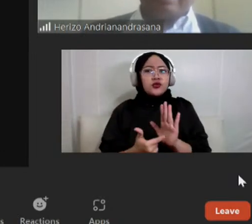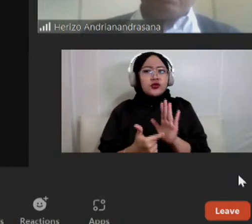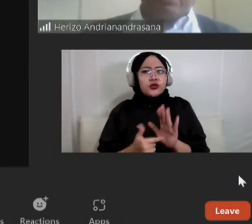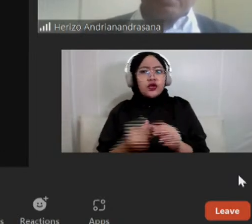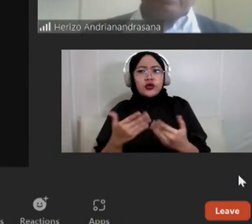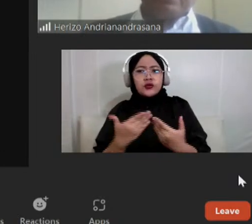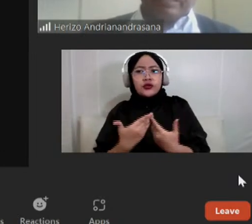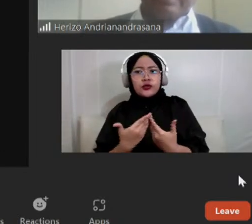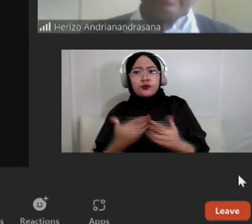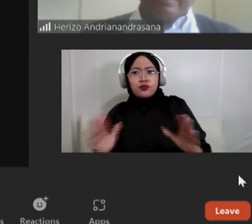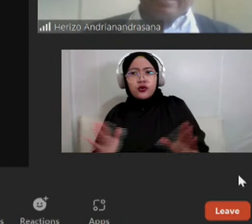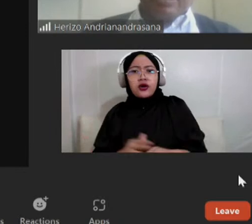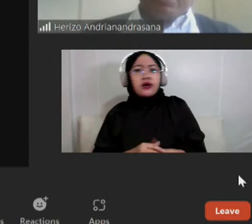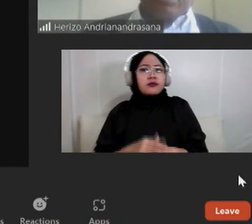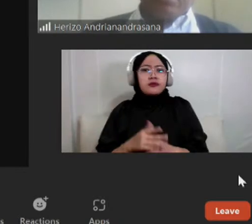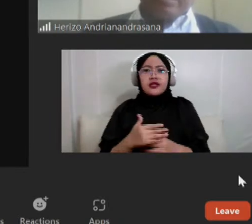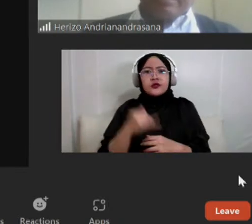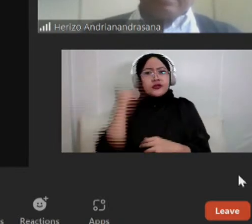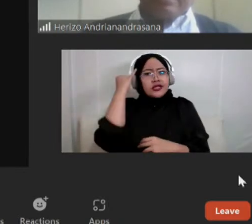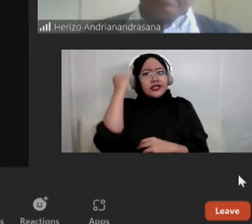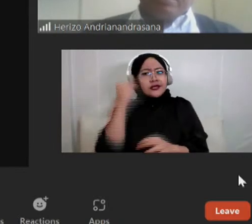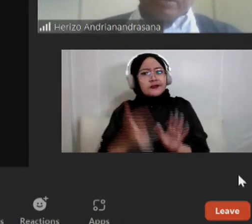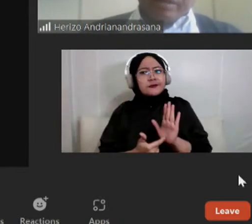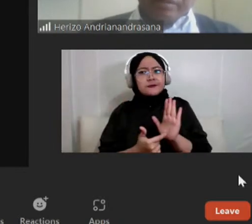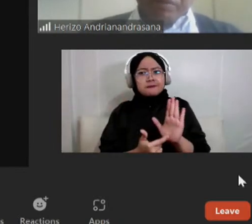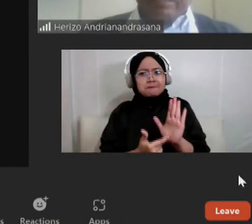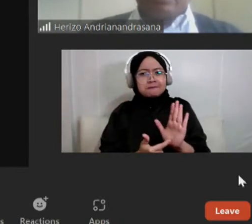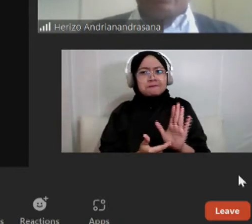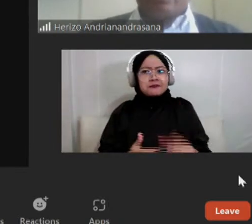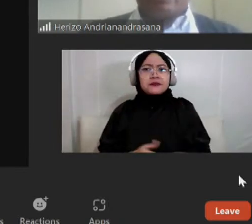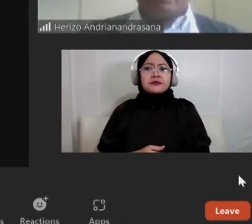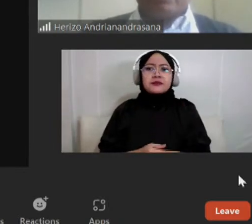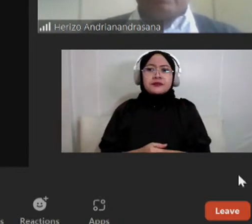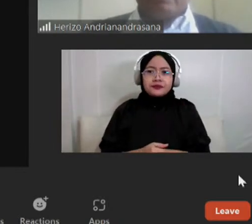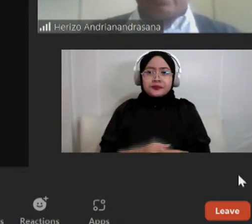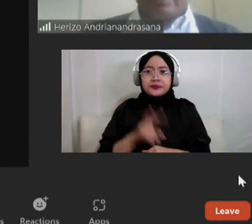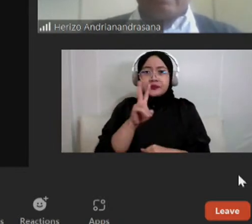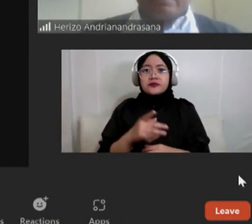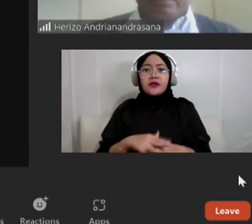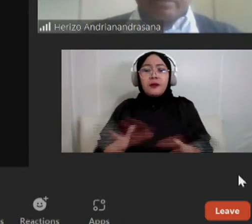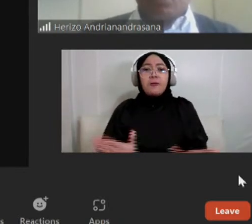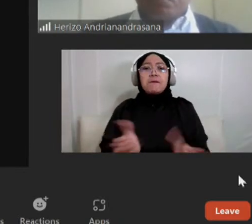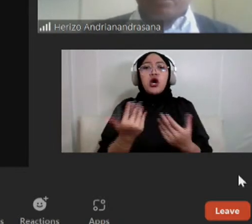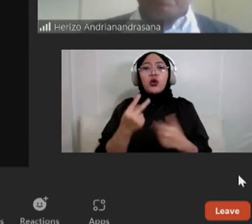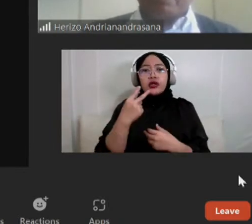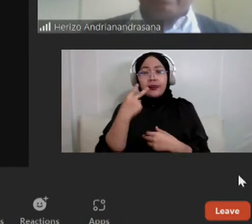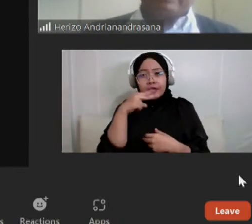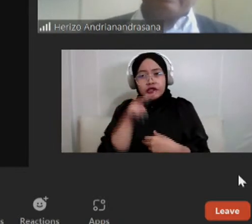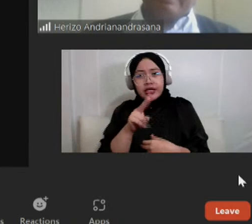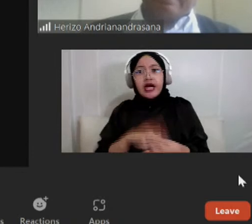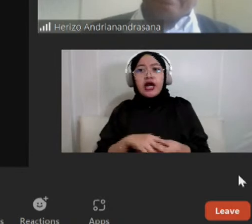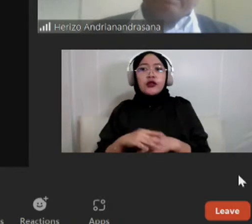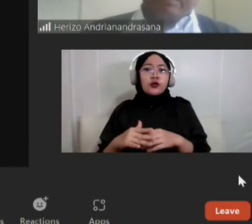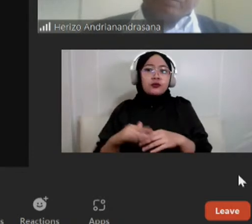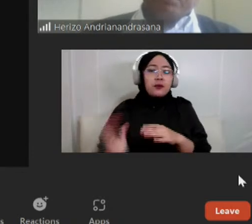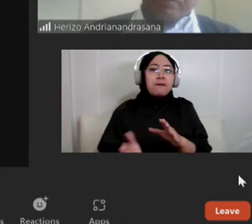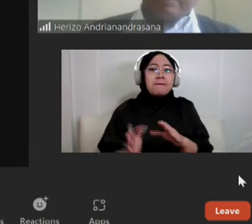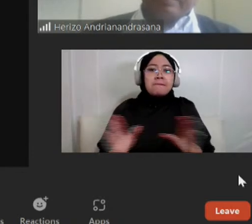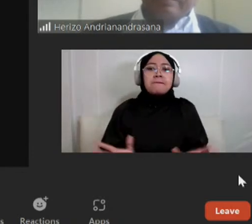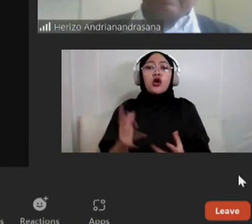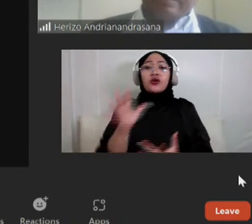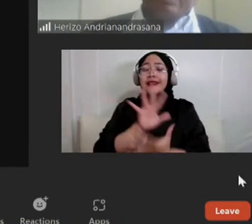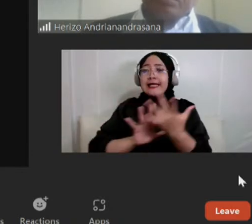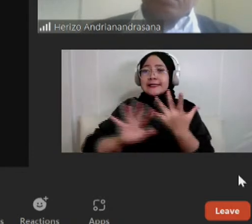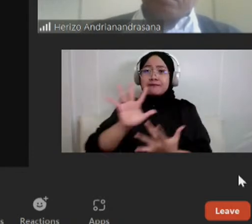to tell what they think. So as long as we can build trust with them, we can develop transparency, they would